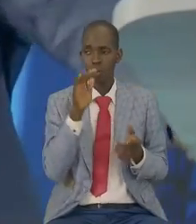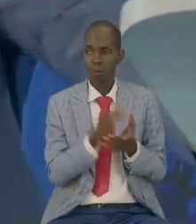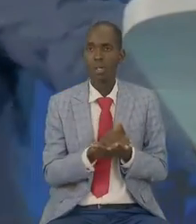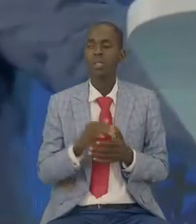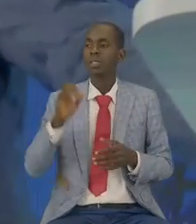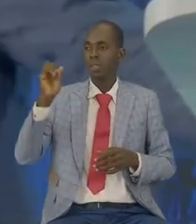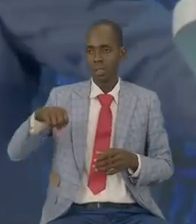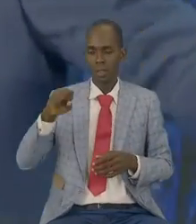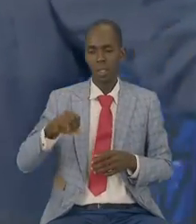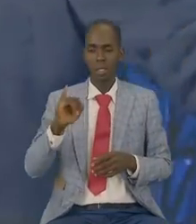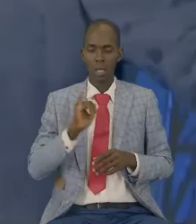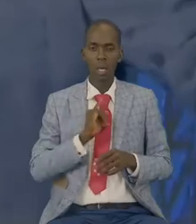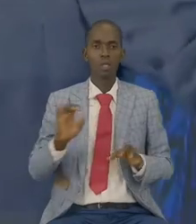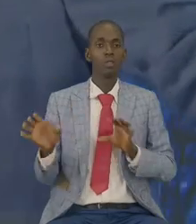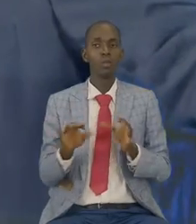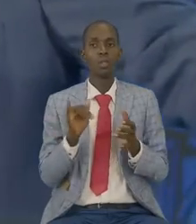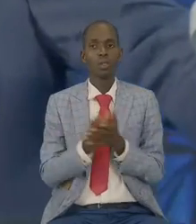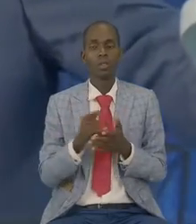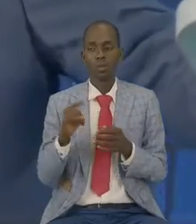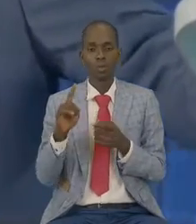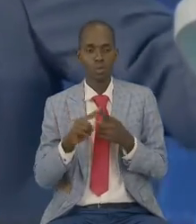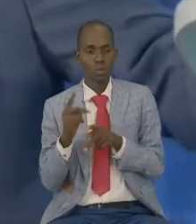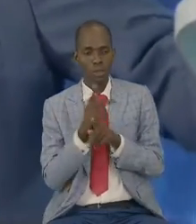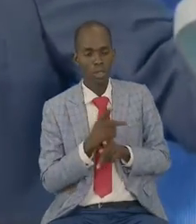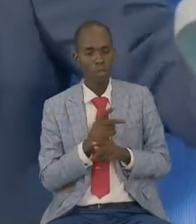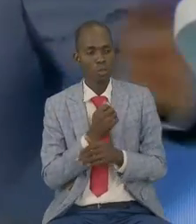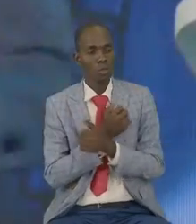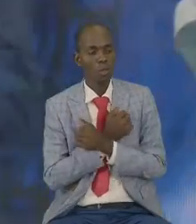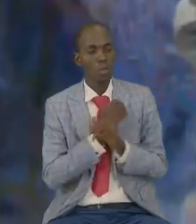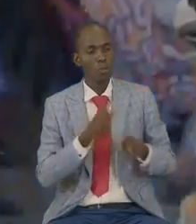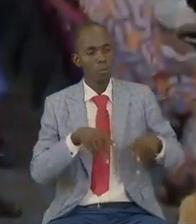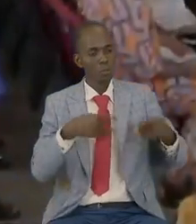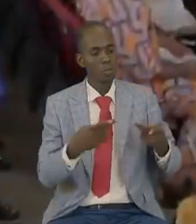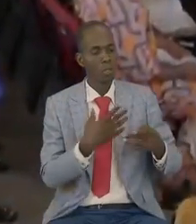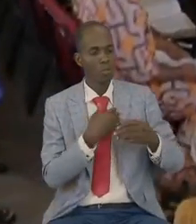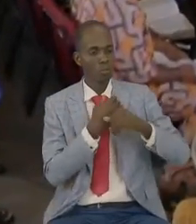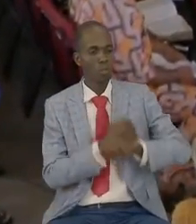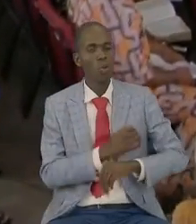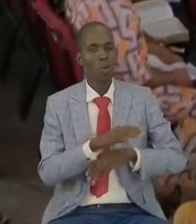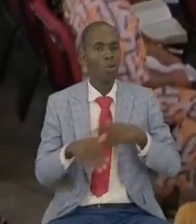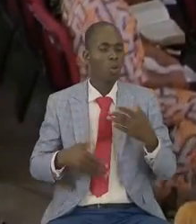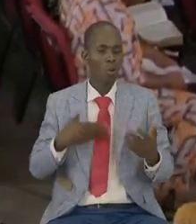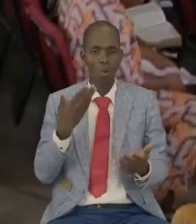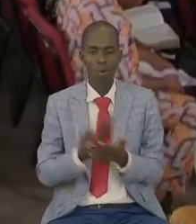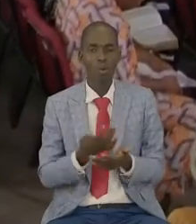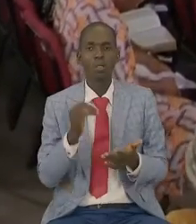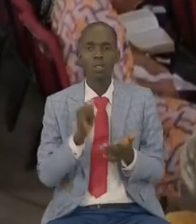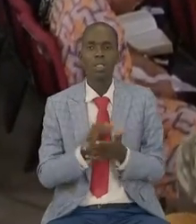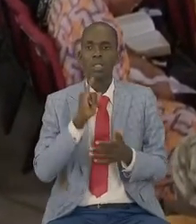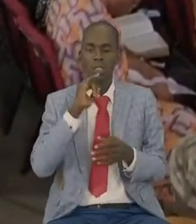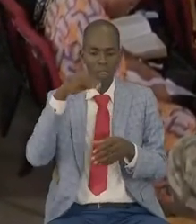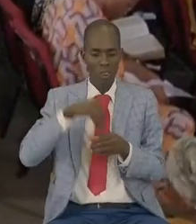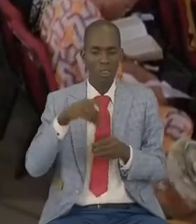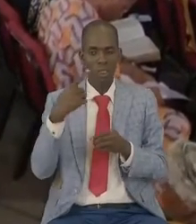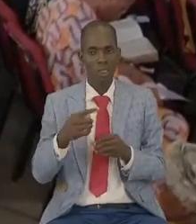conditions there to care and to love and to provide and to protect, all that is in the covenant. The